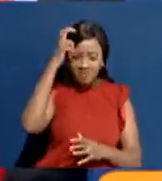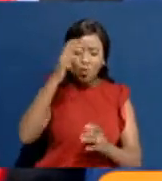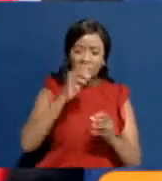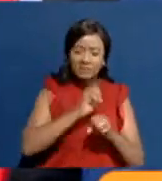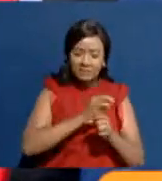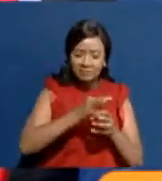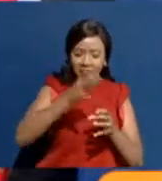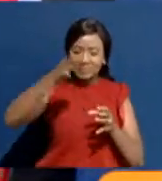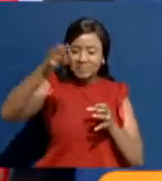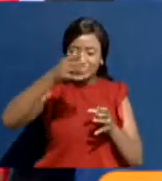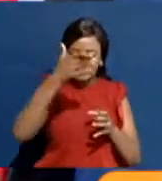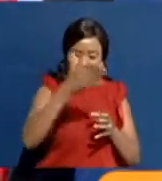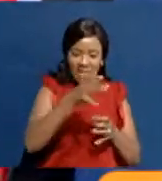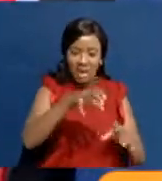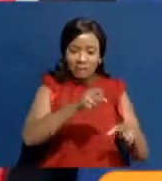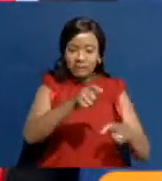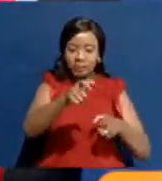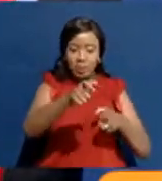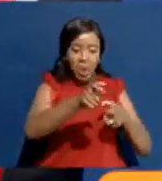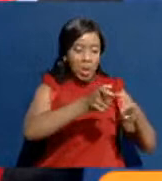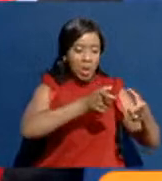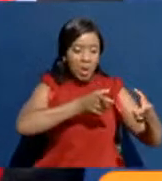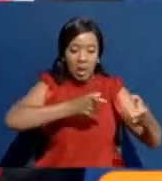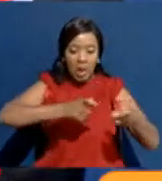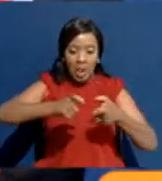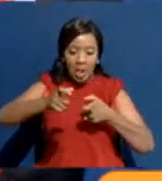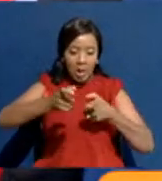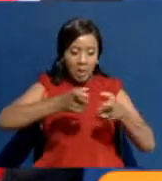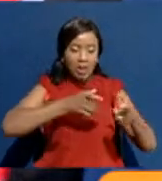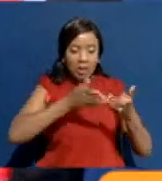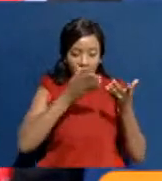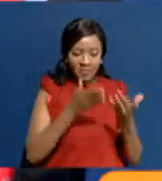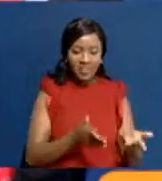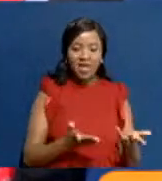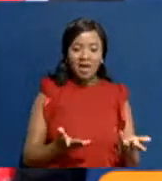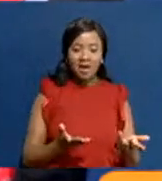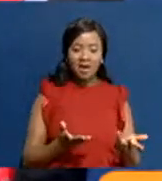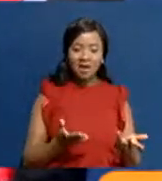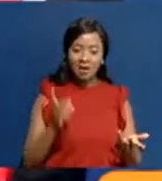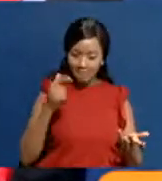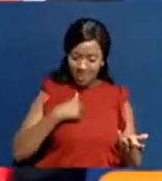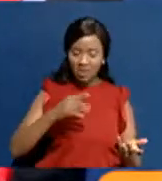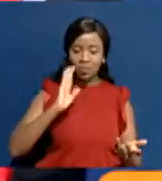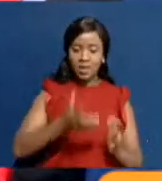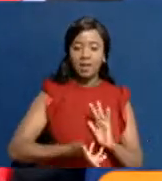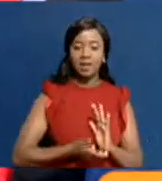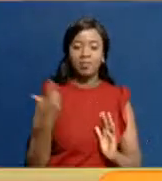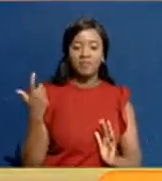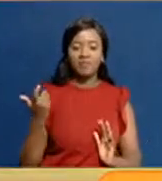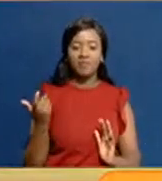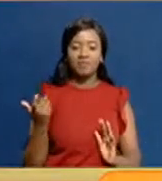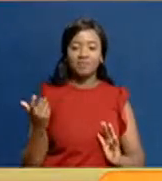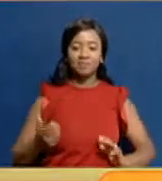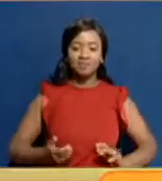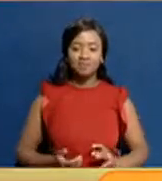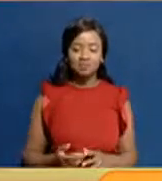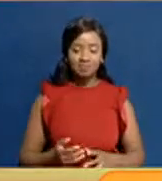evil spirits that have been planted in this institution. Nita Zingoa.